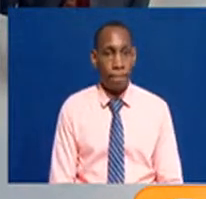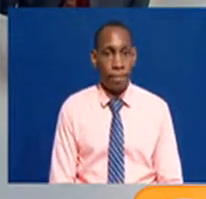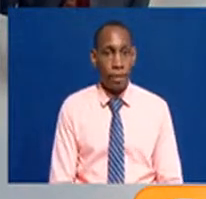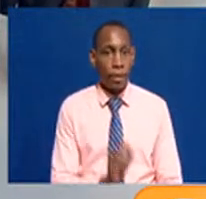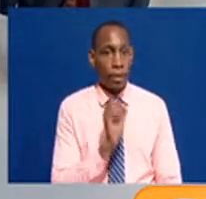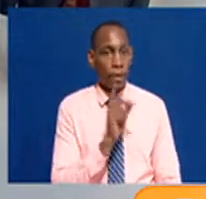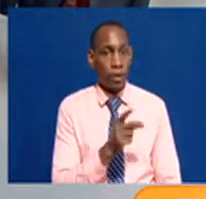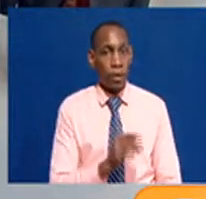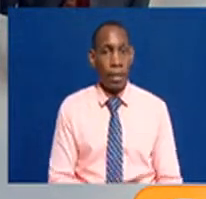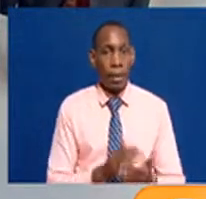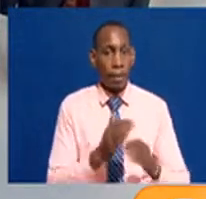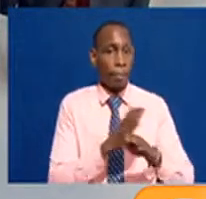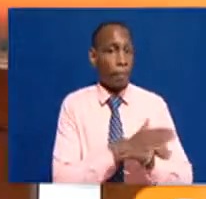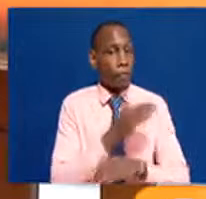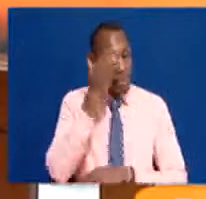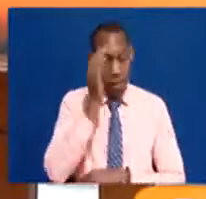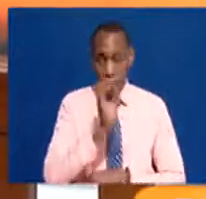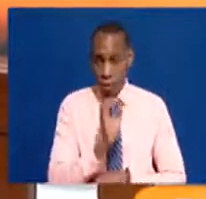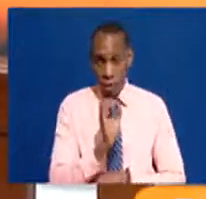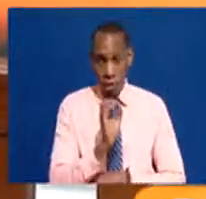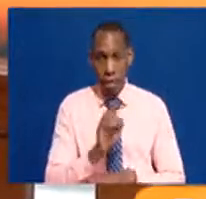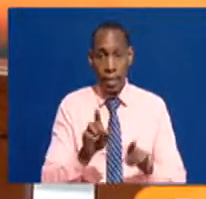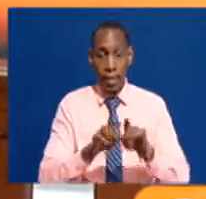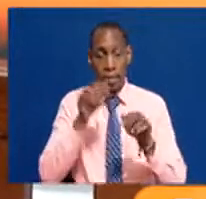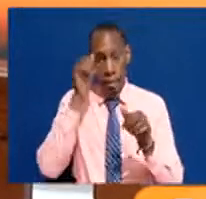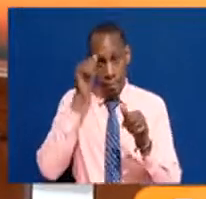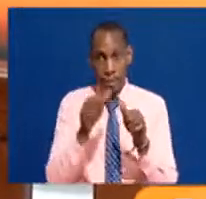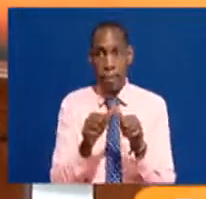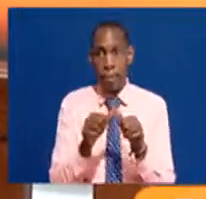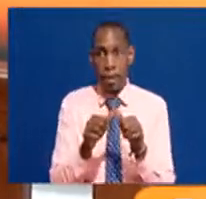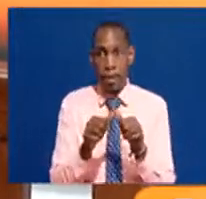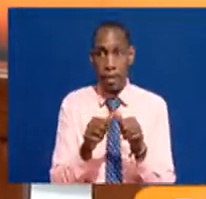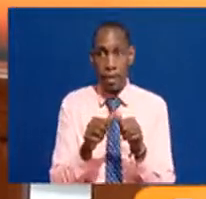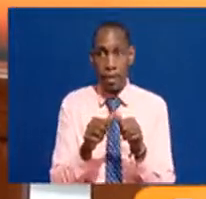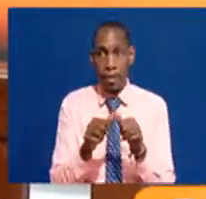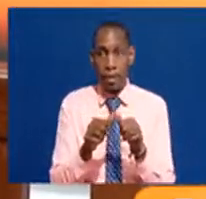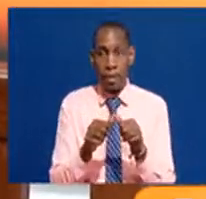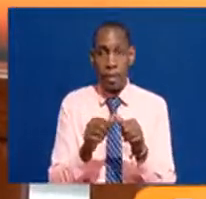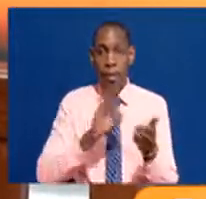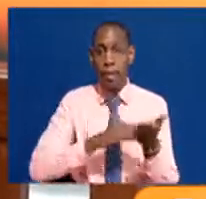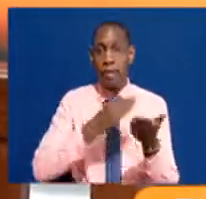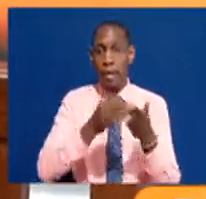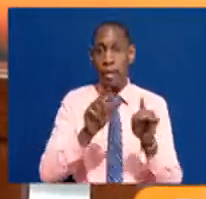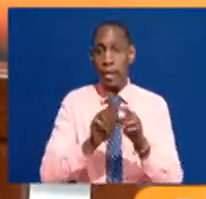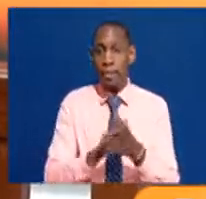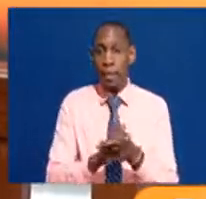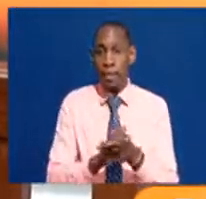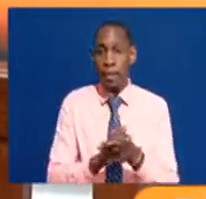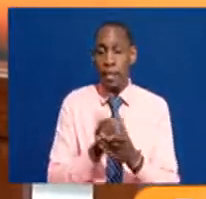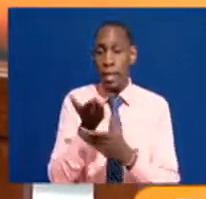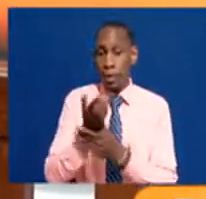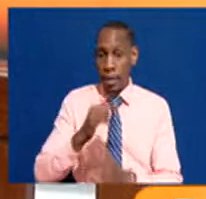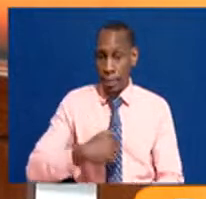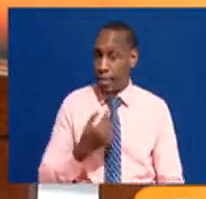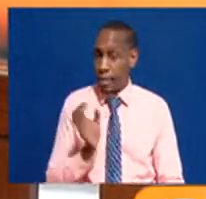Okay, I can say I didn't know that. And remember, that fund, I was not asking for myself